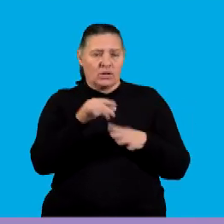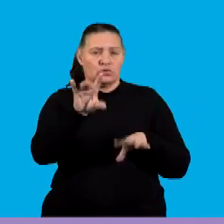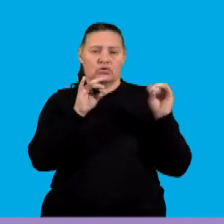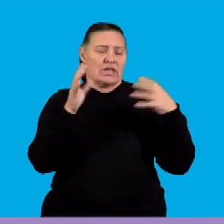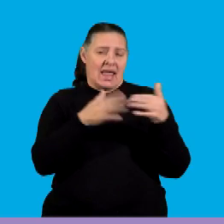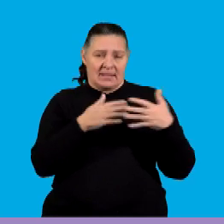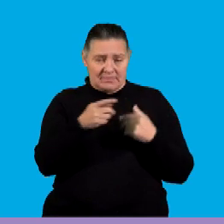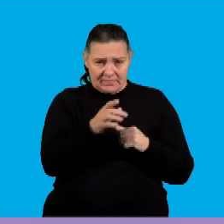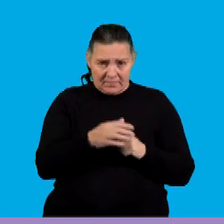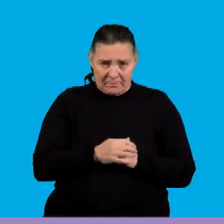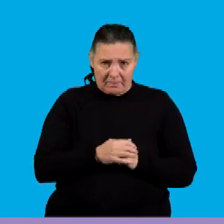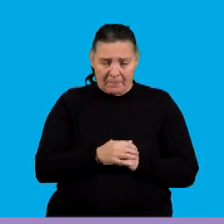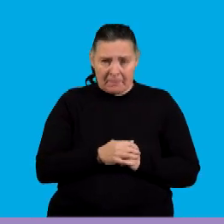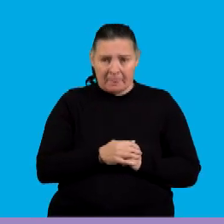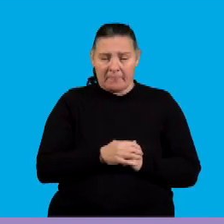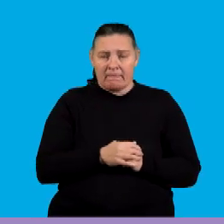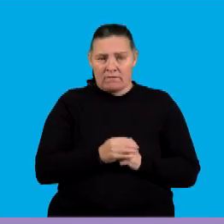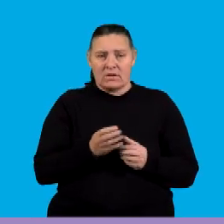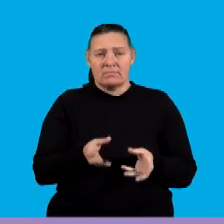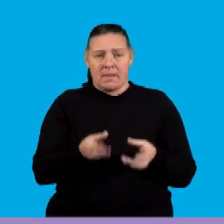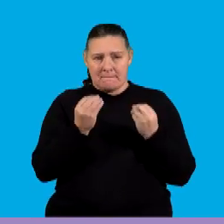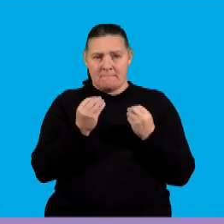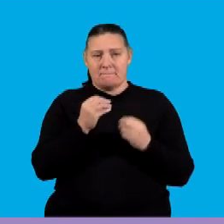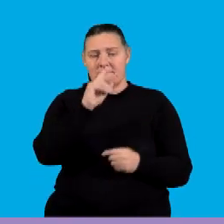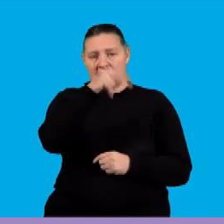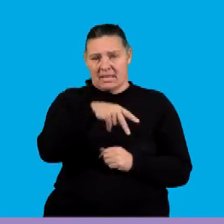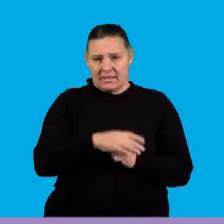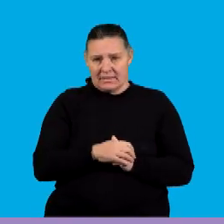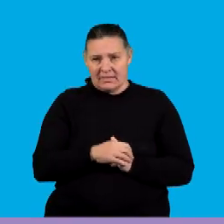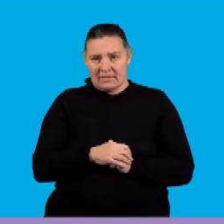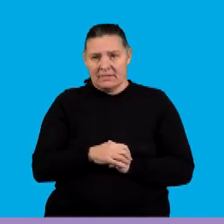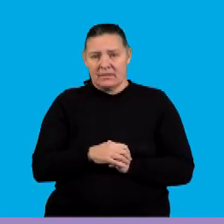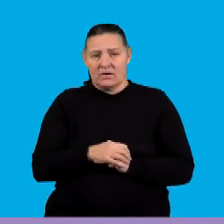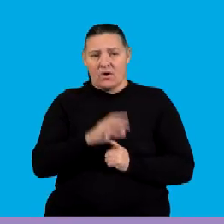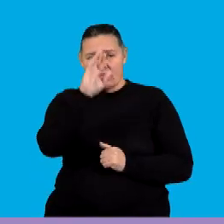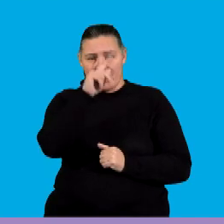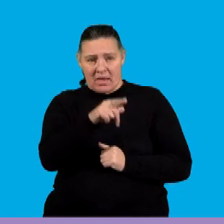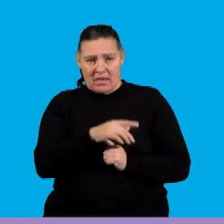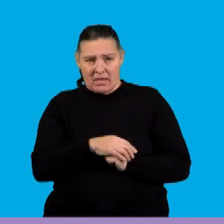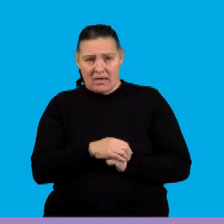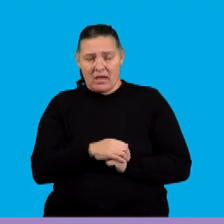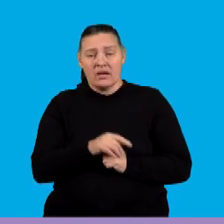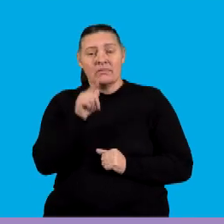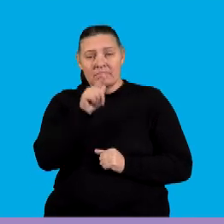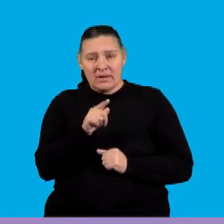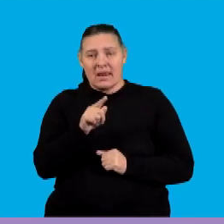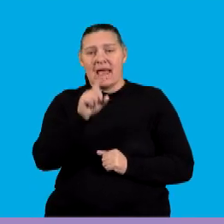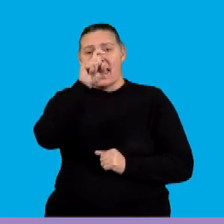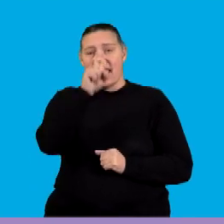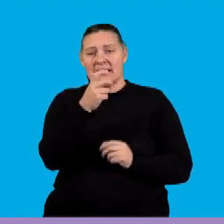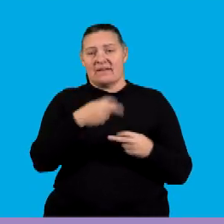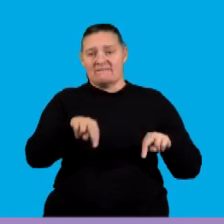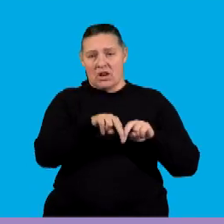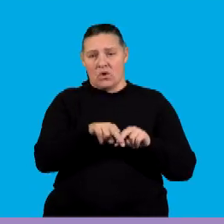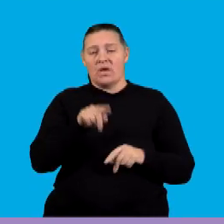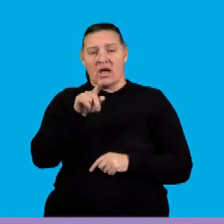you can use it. So in this case, we can take a point P, remembering that this is our x